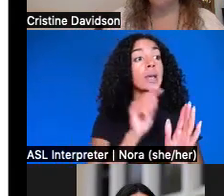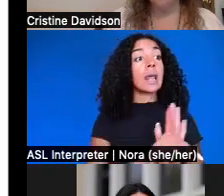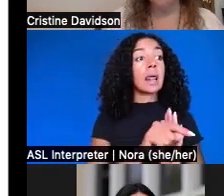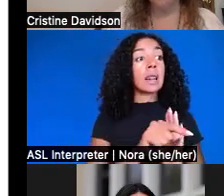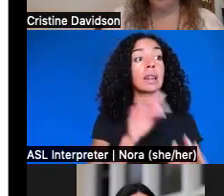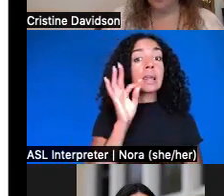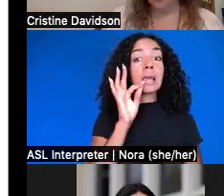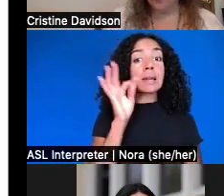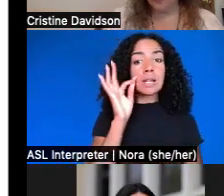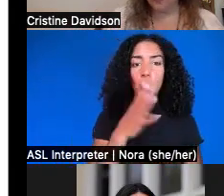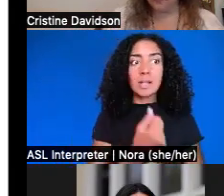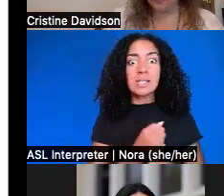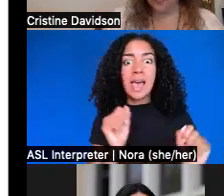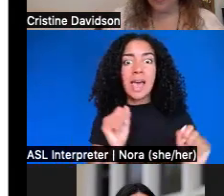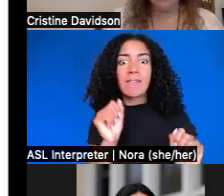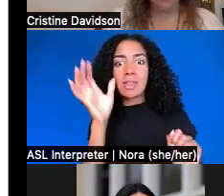term.